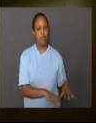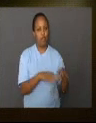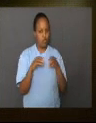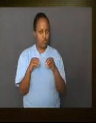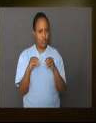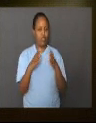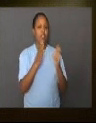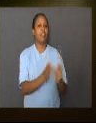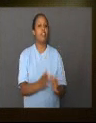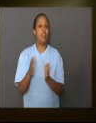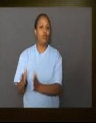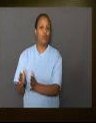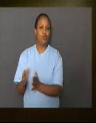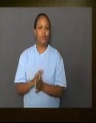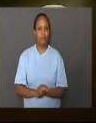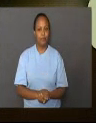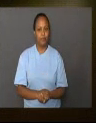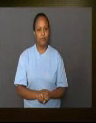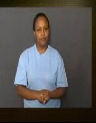Students, let's get ready.